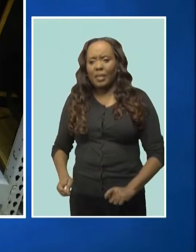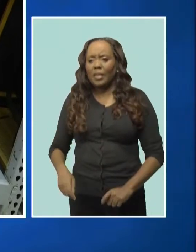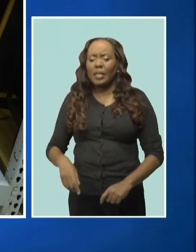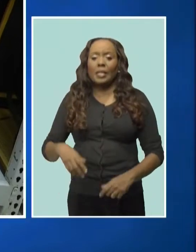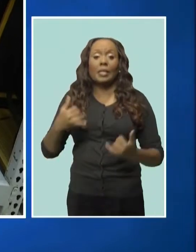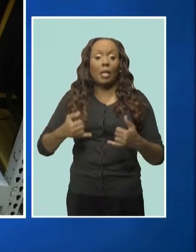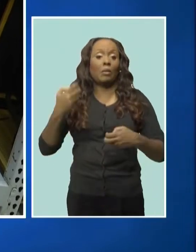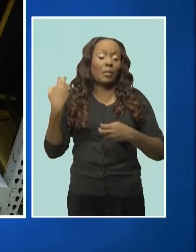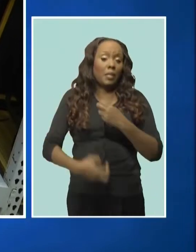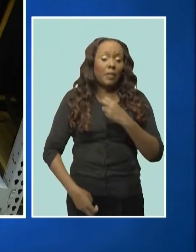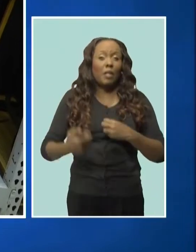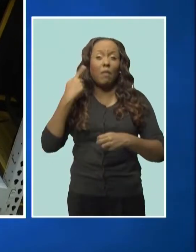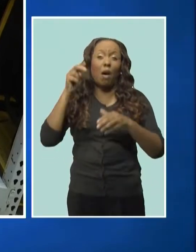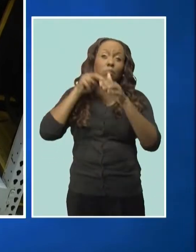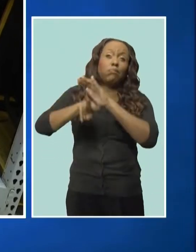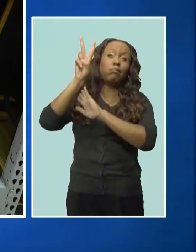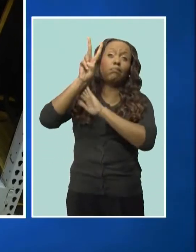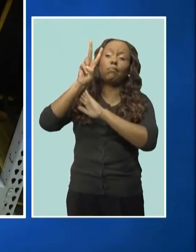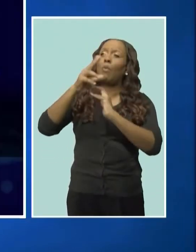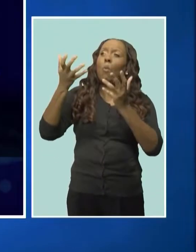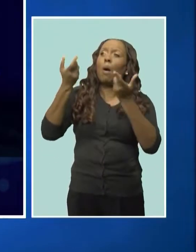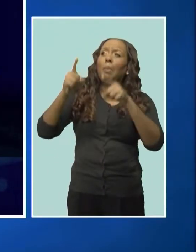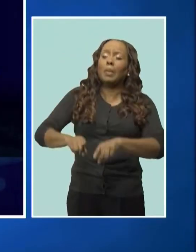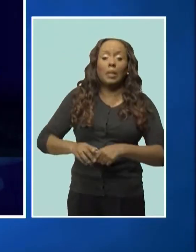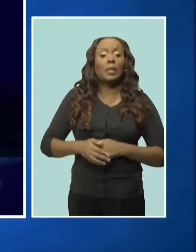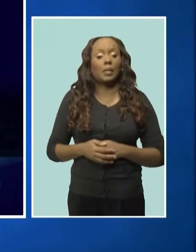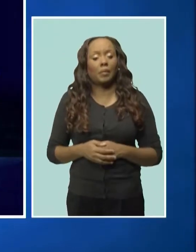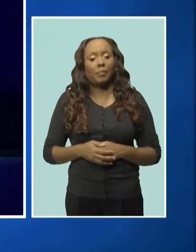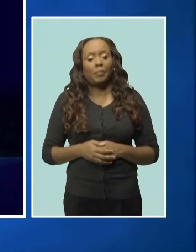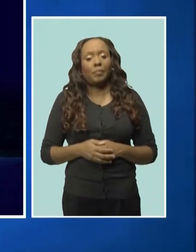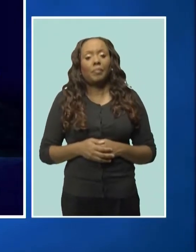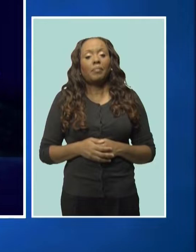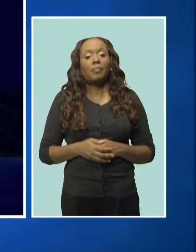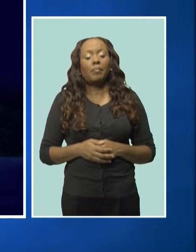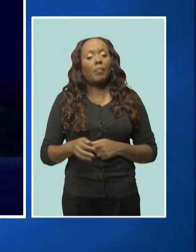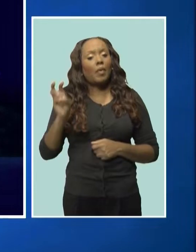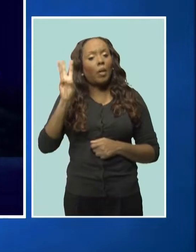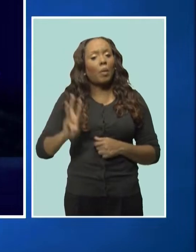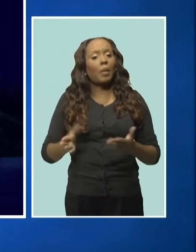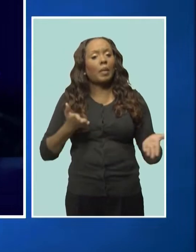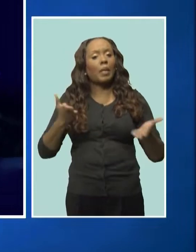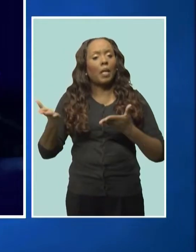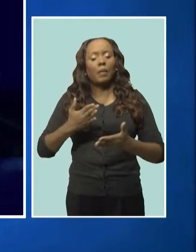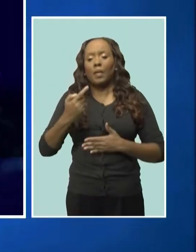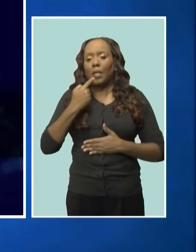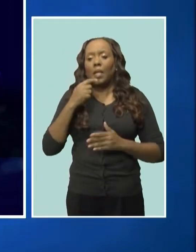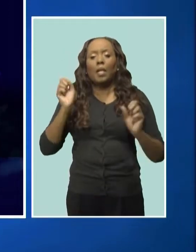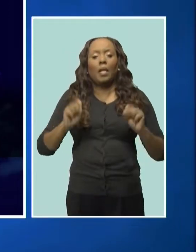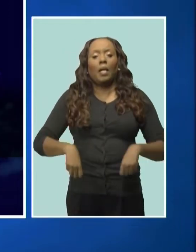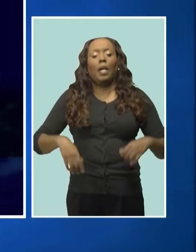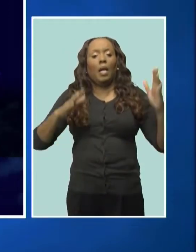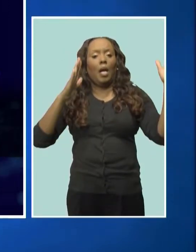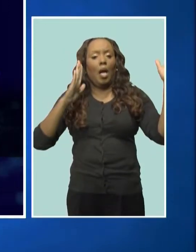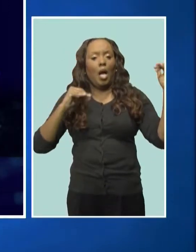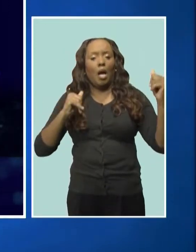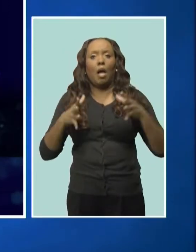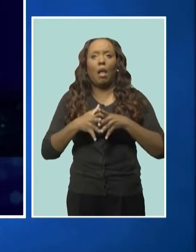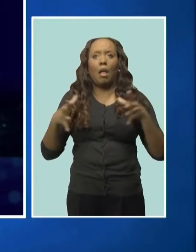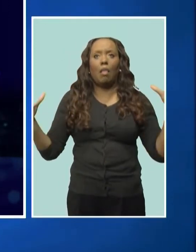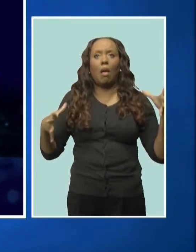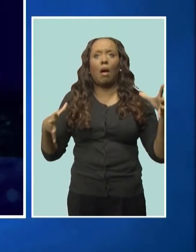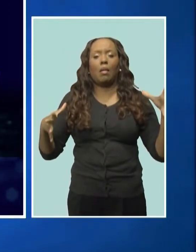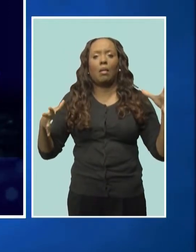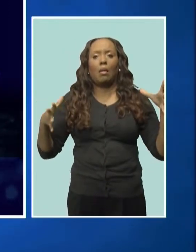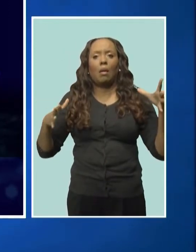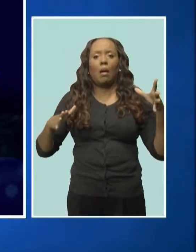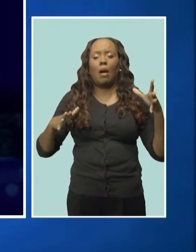when the island will be affected. Our Met Services said that we can expect a number of exceedingly rapidly